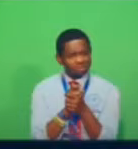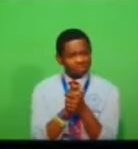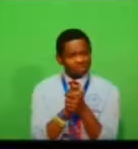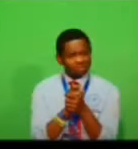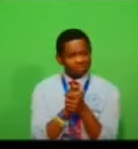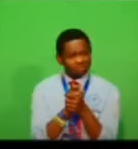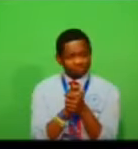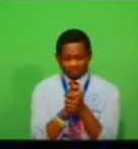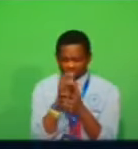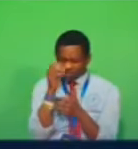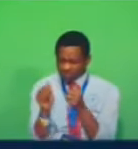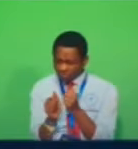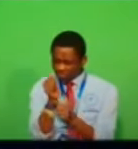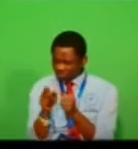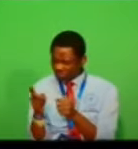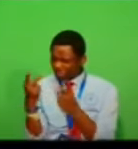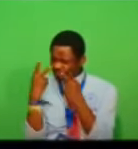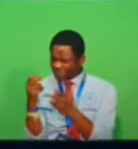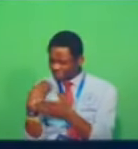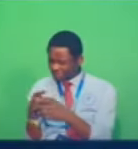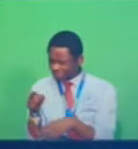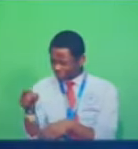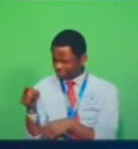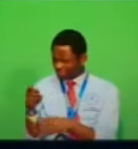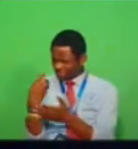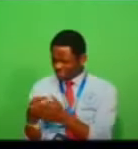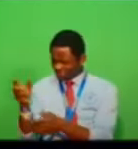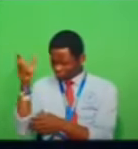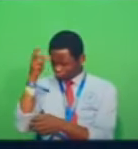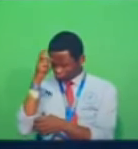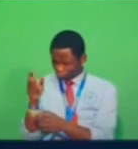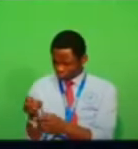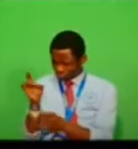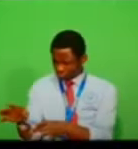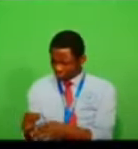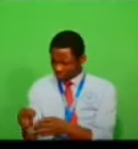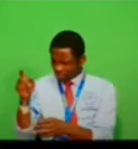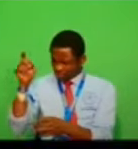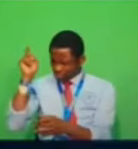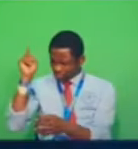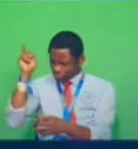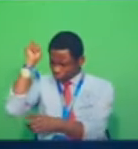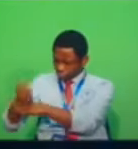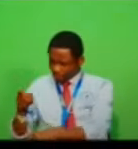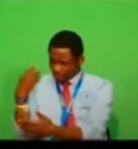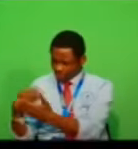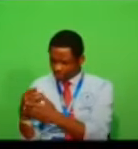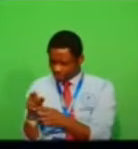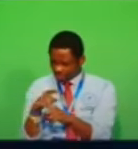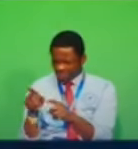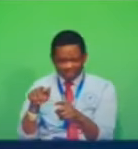Ah, that's the devil. How did you get out of this mentality that we have,